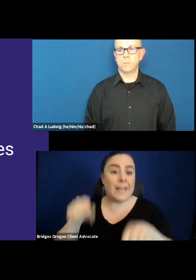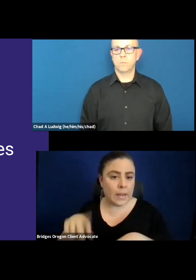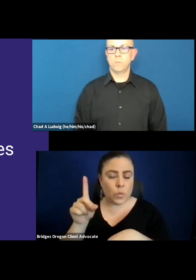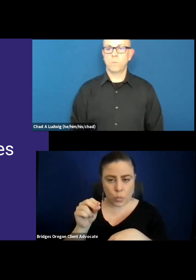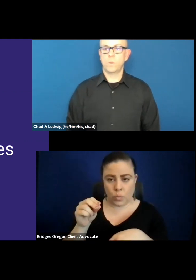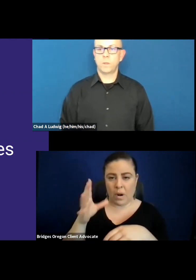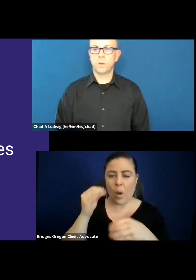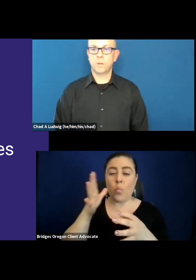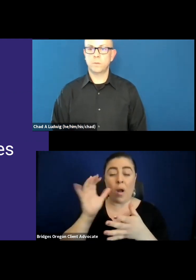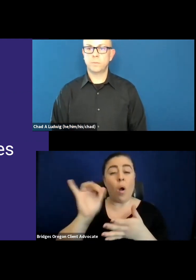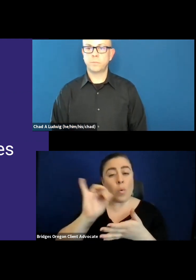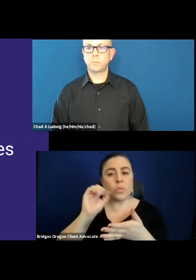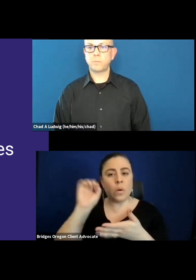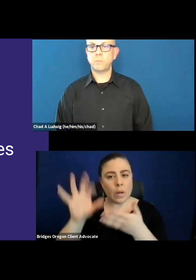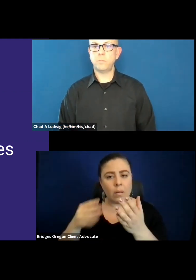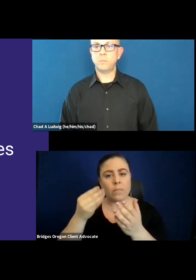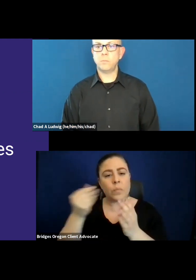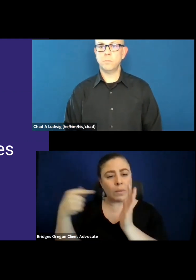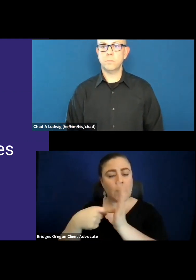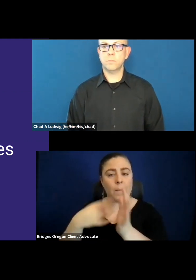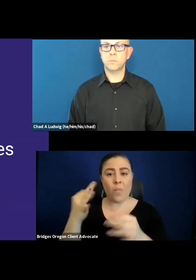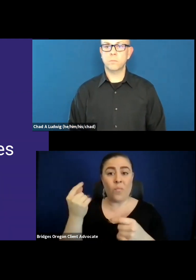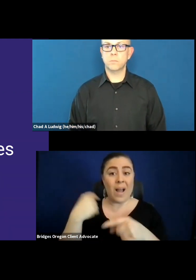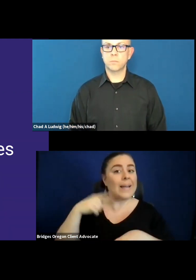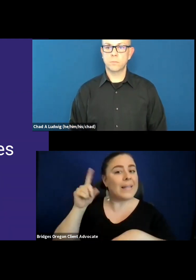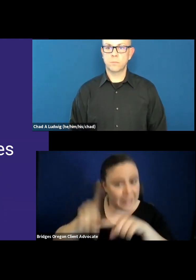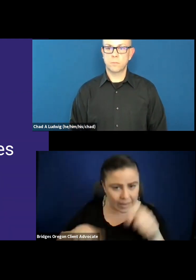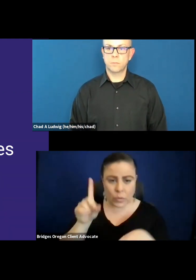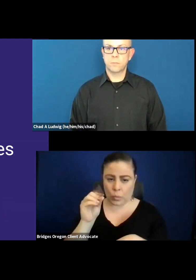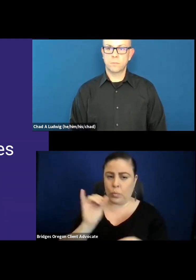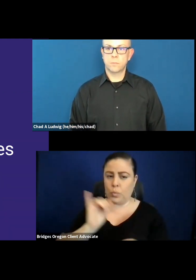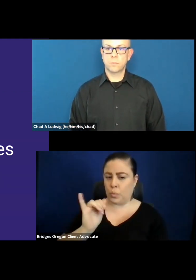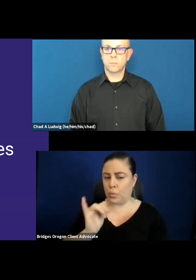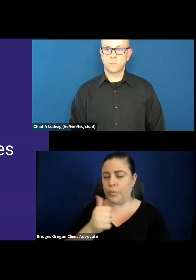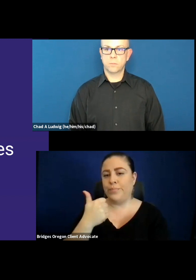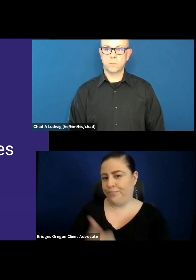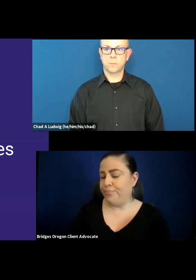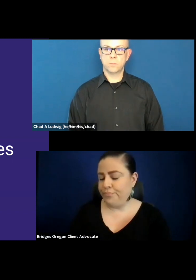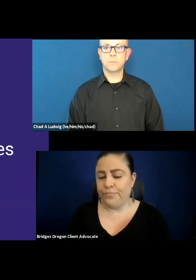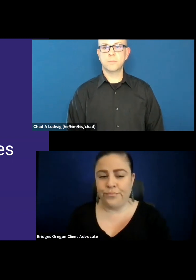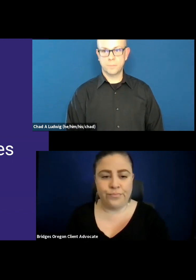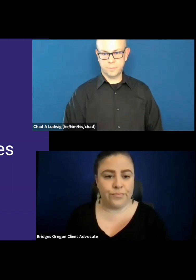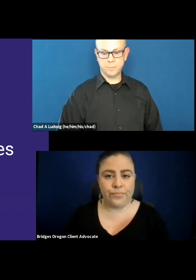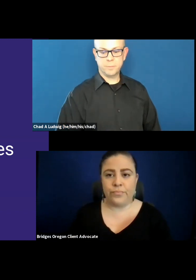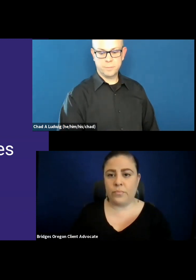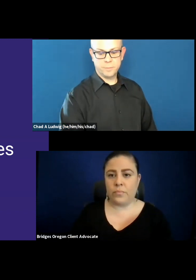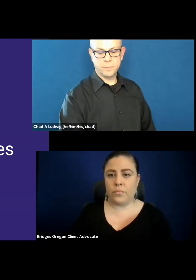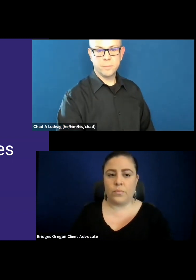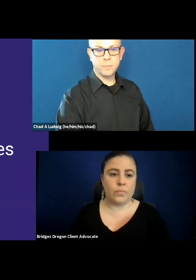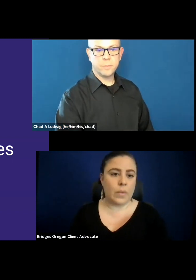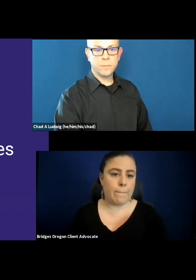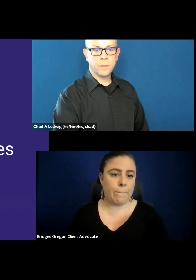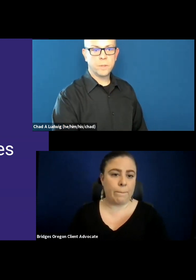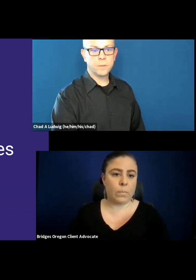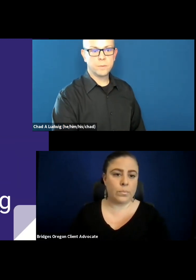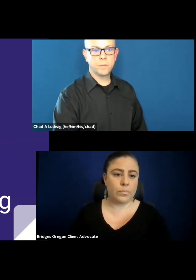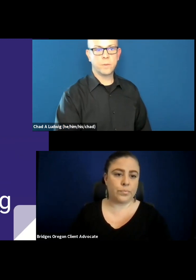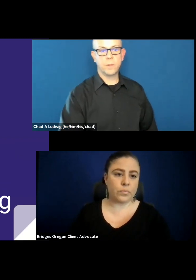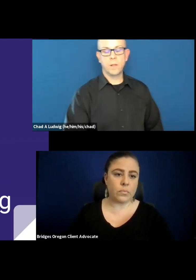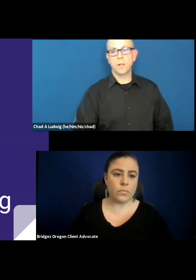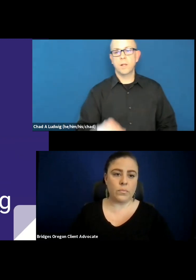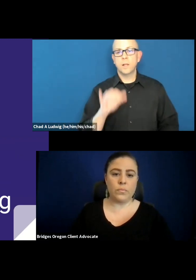what we will do, what I can do, and also give you a few examples of what I can't do as well.